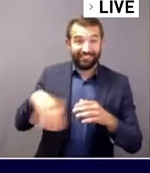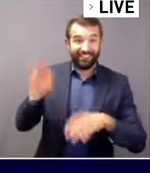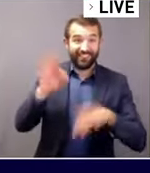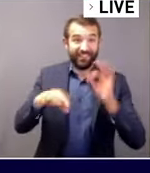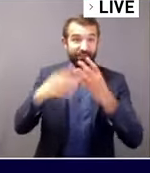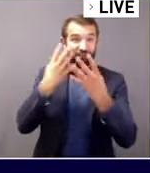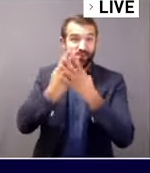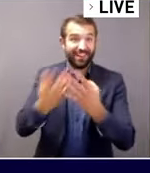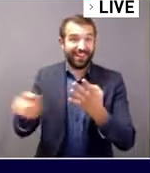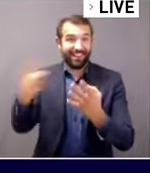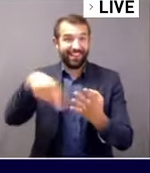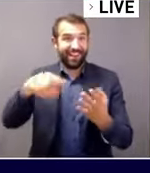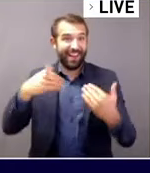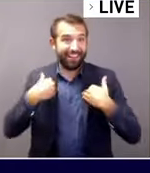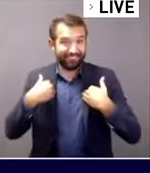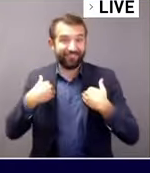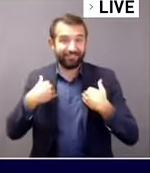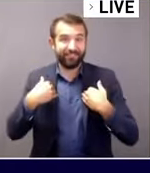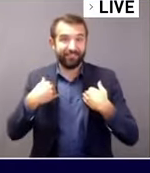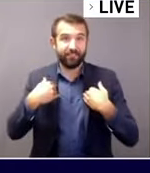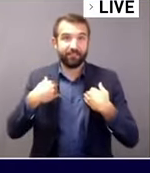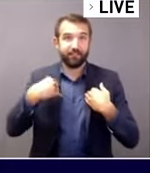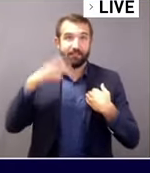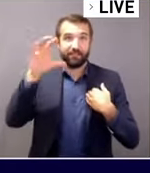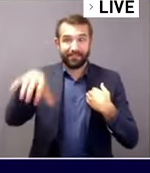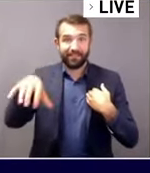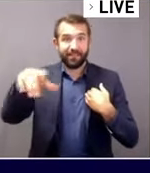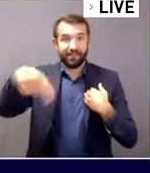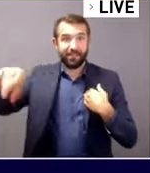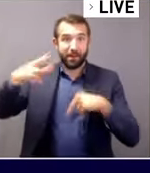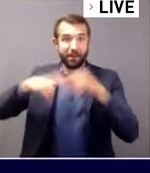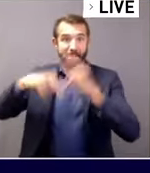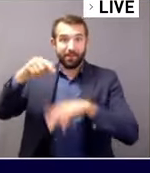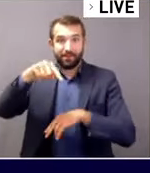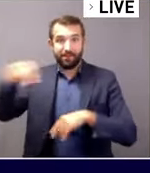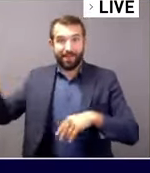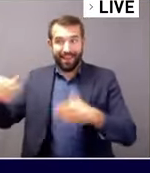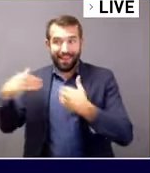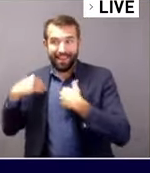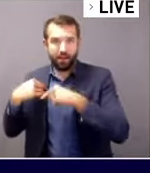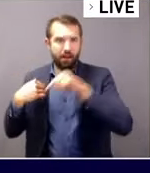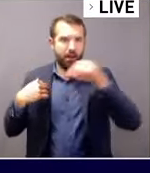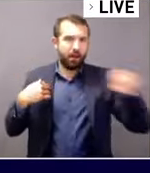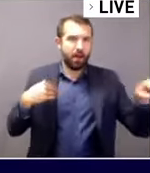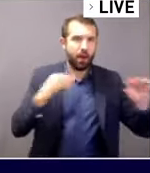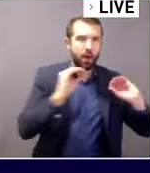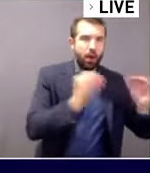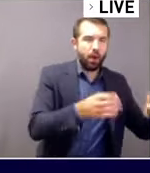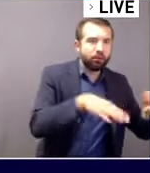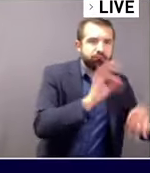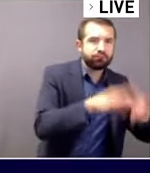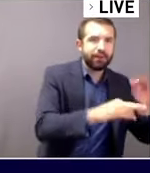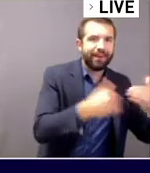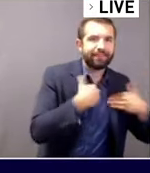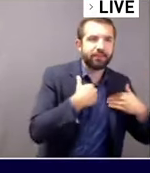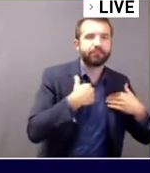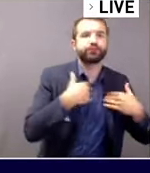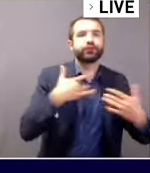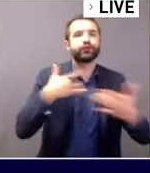been in a part of a jail where there had not previously been cases. So our concern level is high. Okay, thank you so